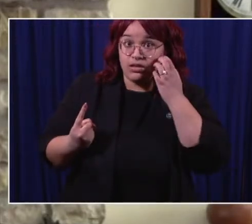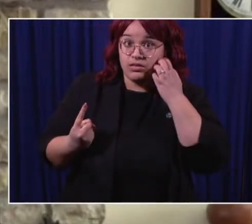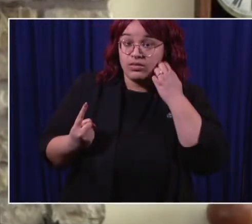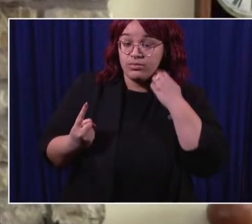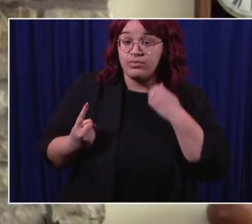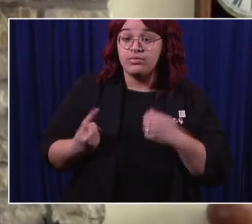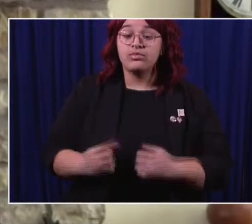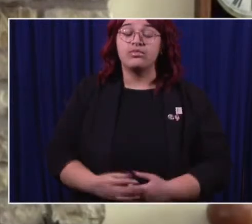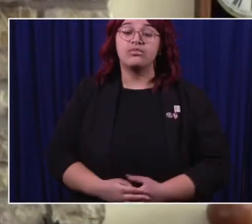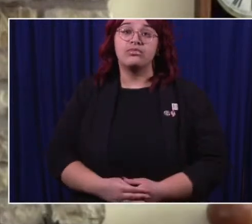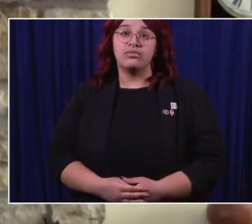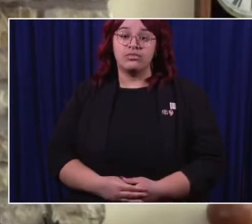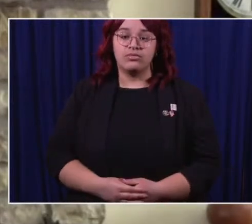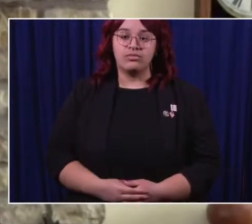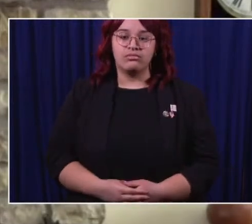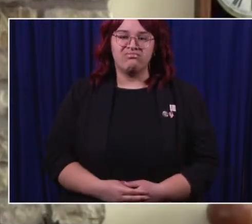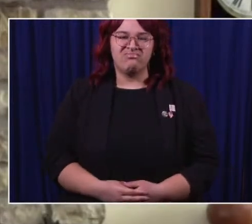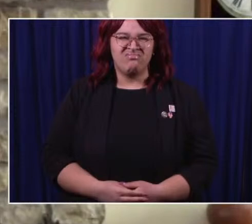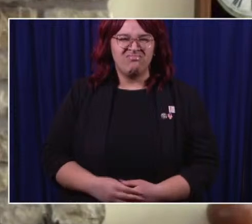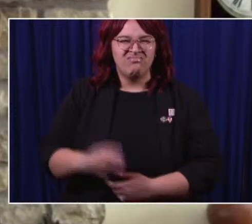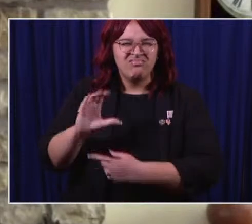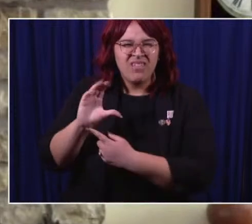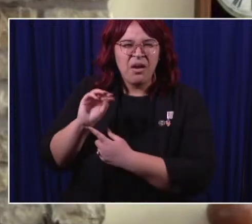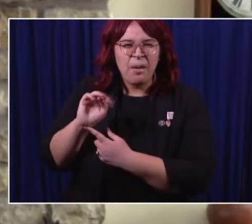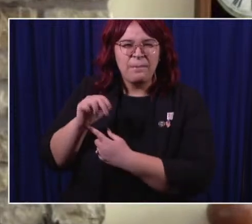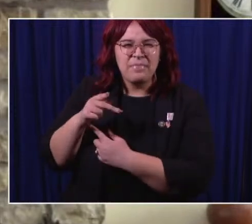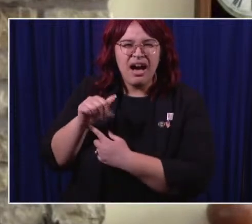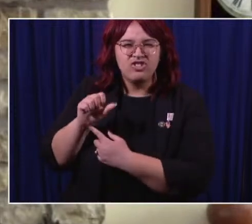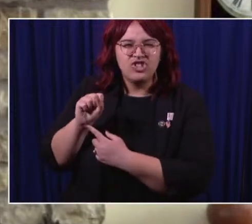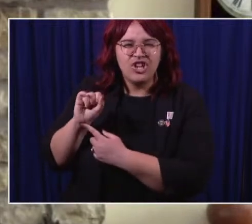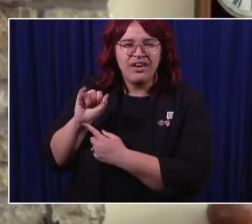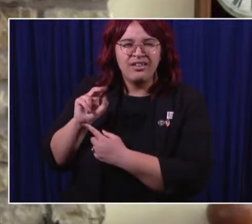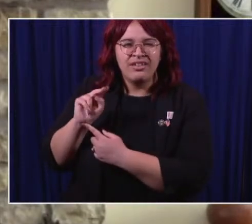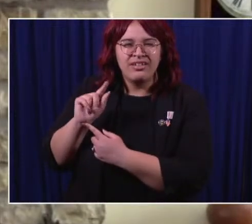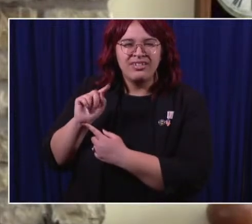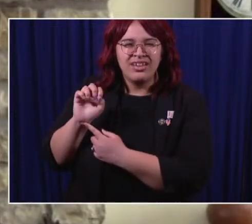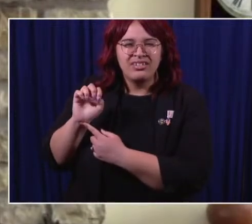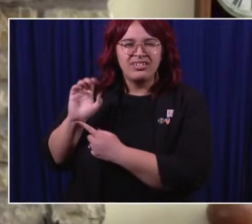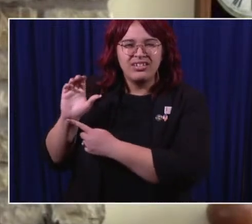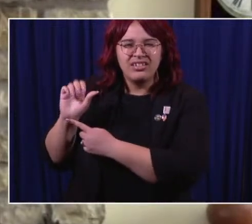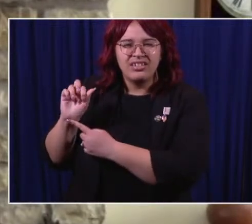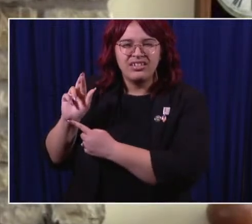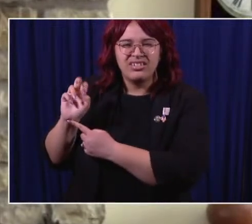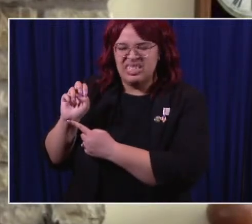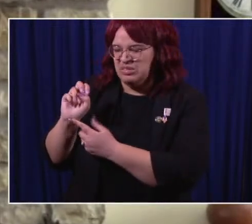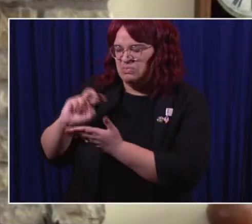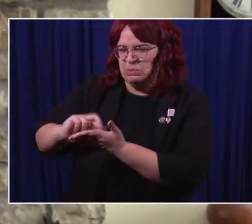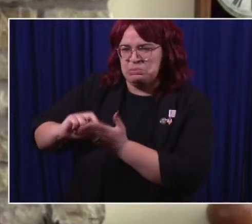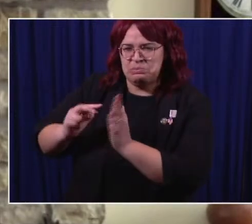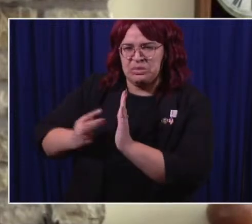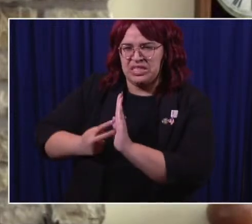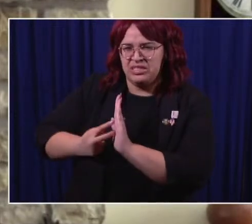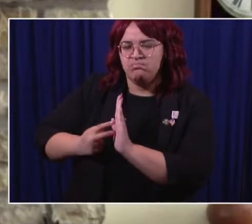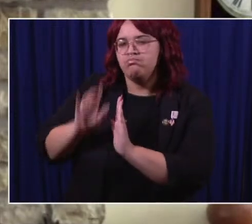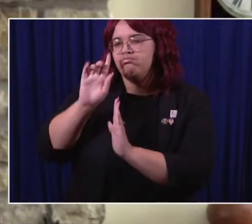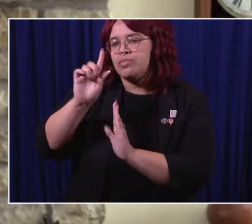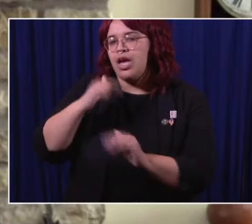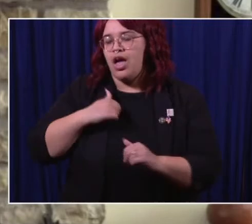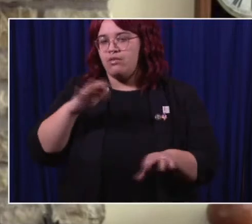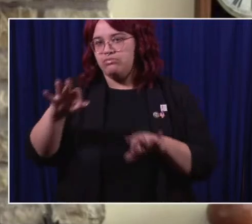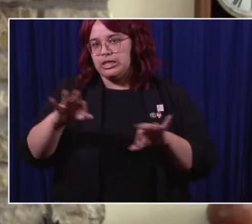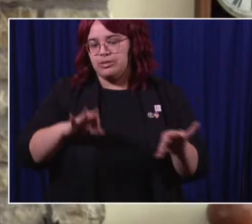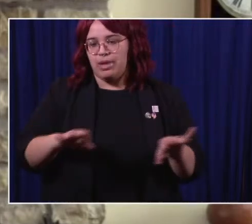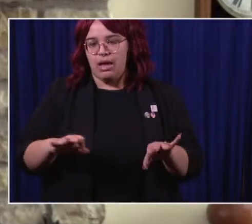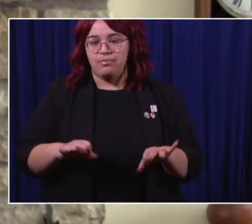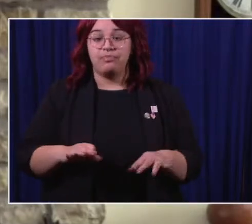permitted. Now, what are we talking about? What is compassionate care? Let me talk for a few minutes about that.